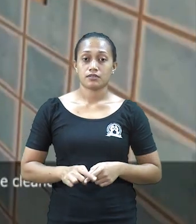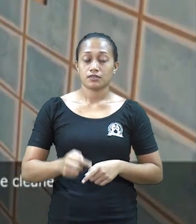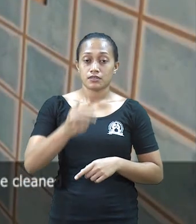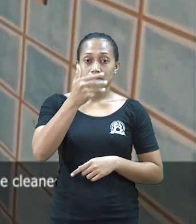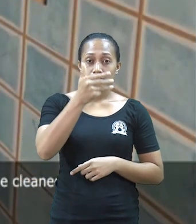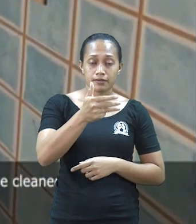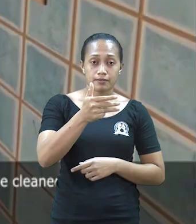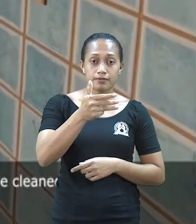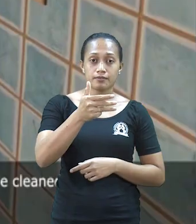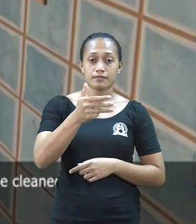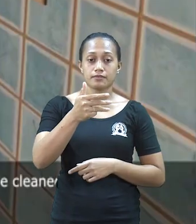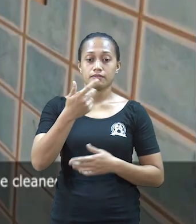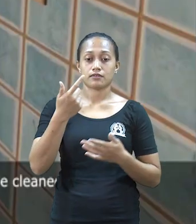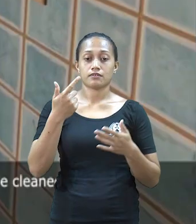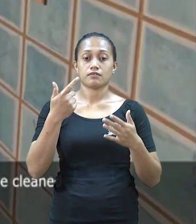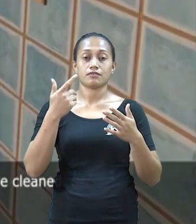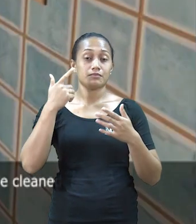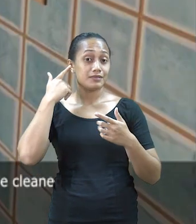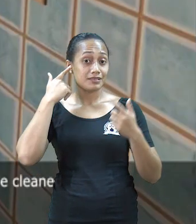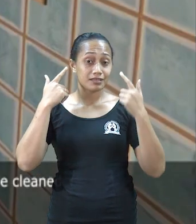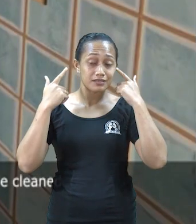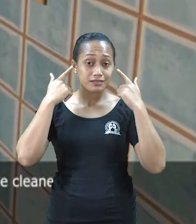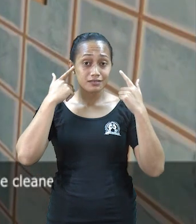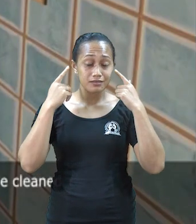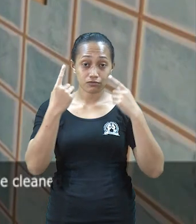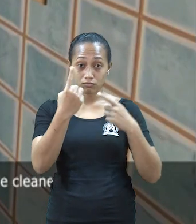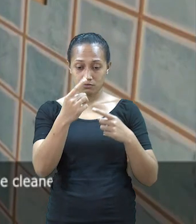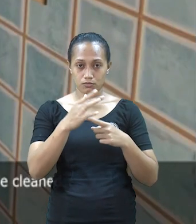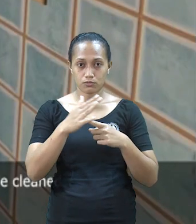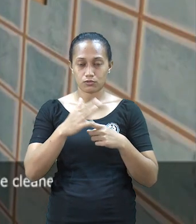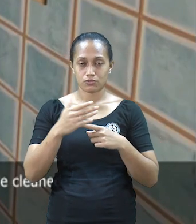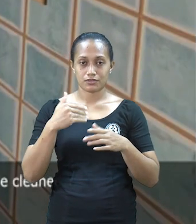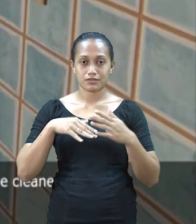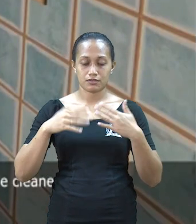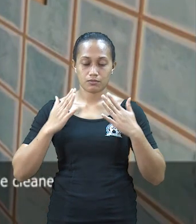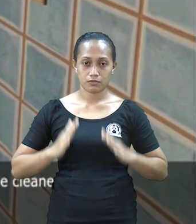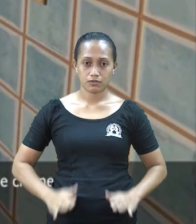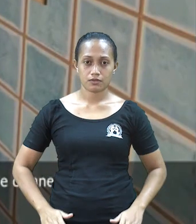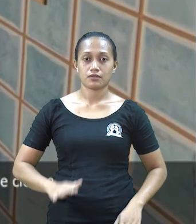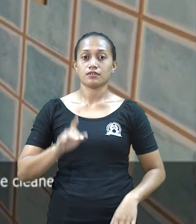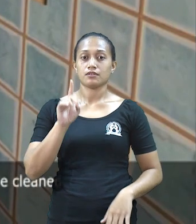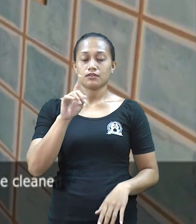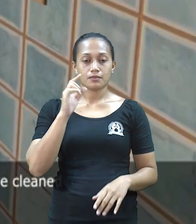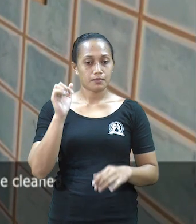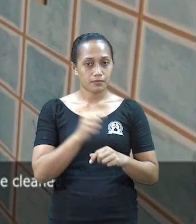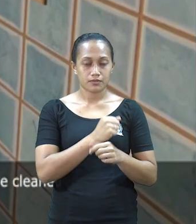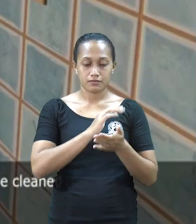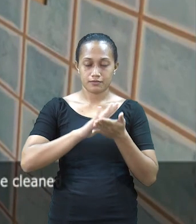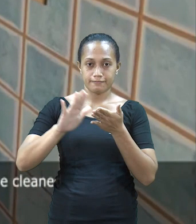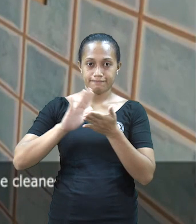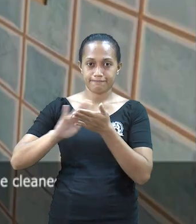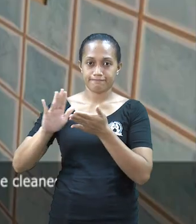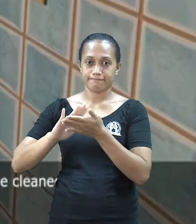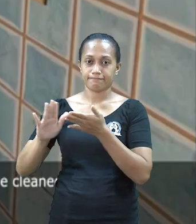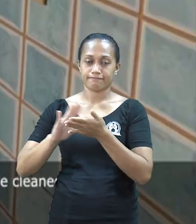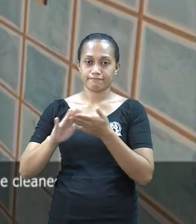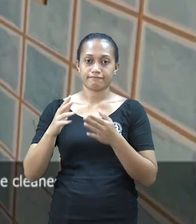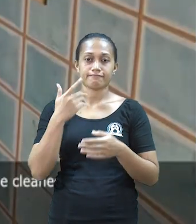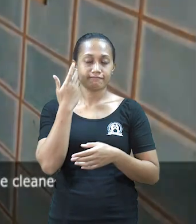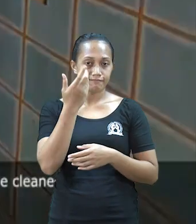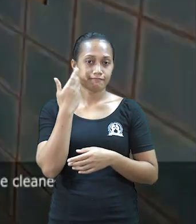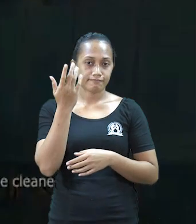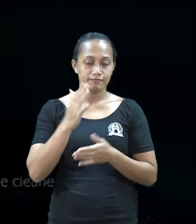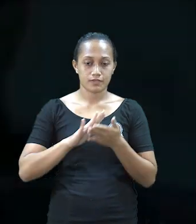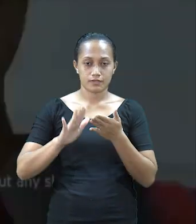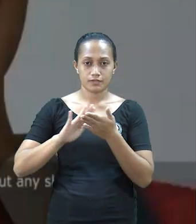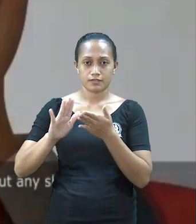9. The ears are one of the important organs in our body, which should be cleansed properly and